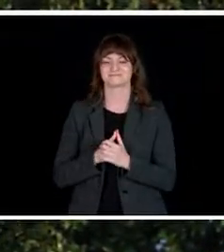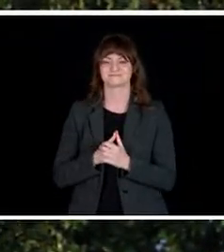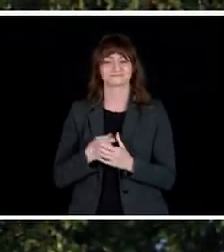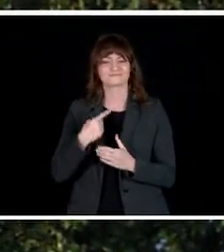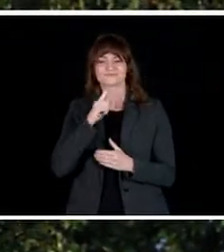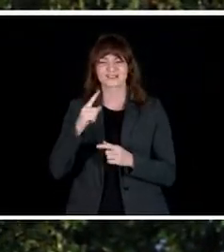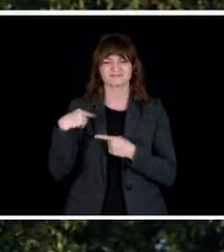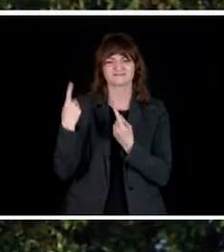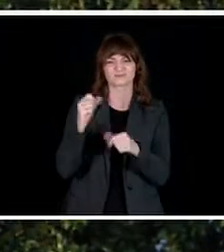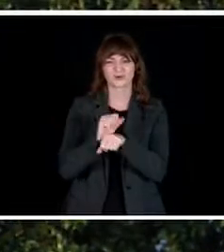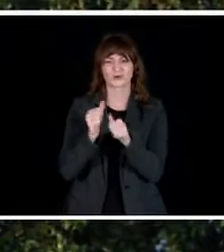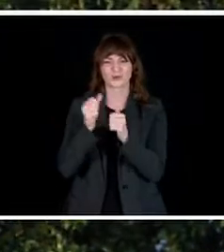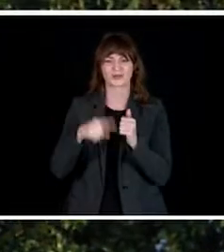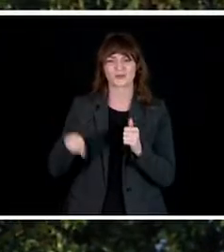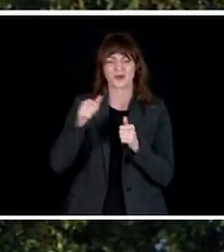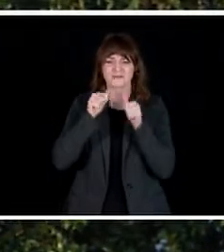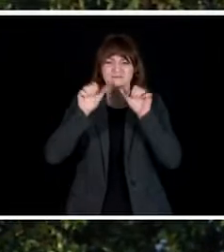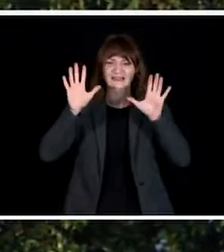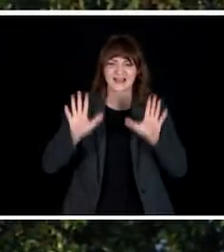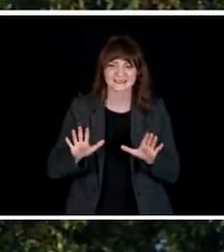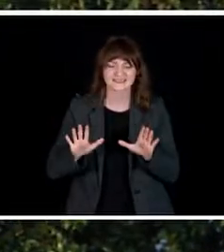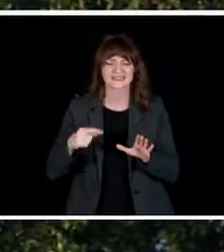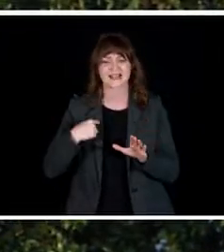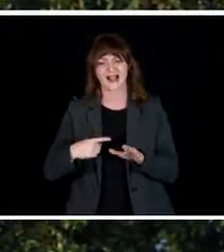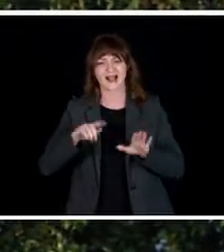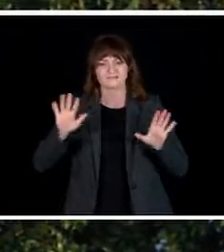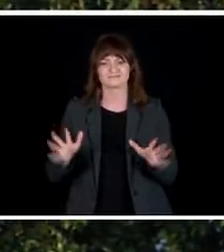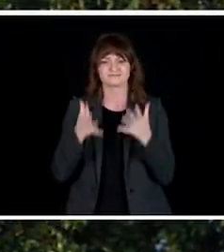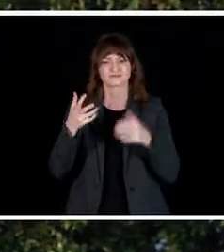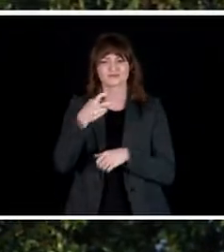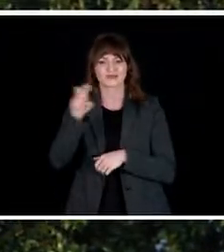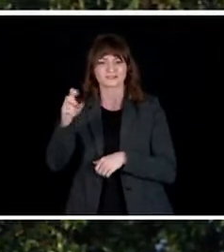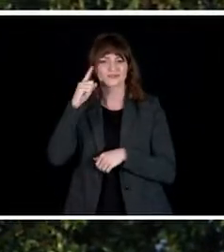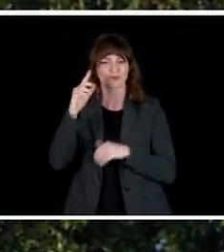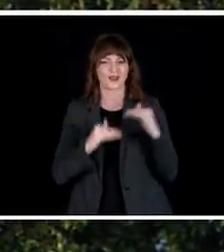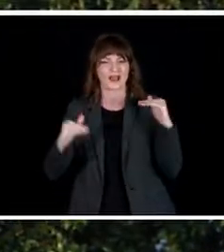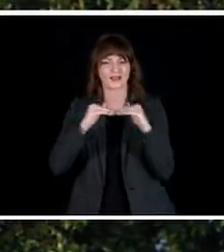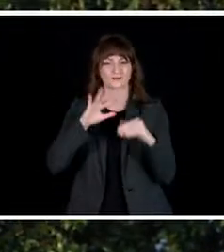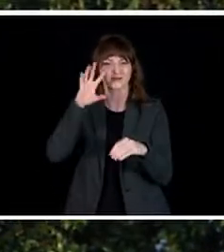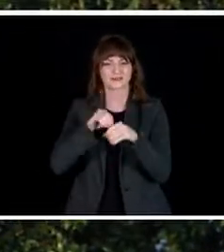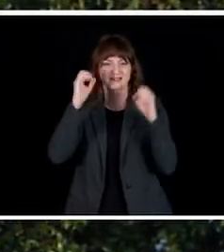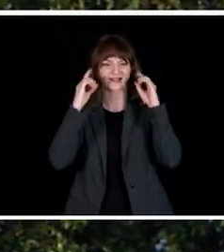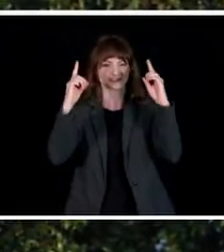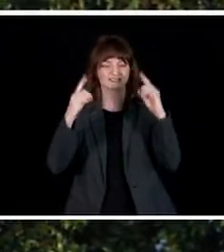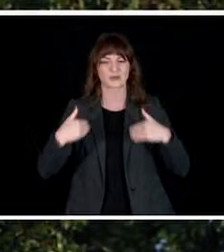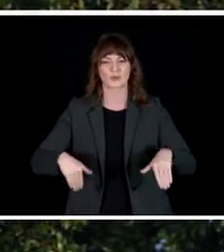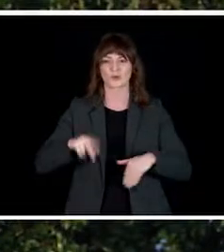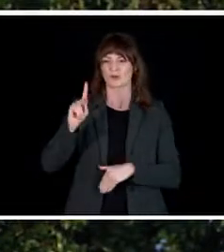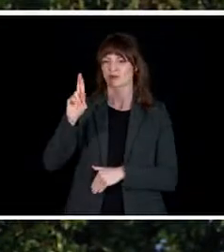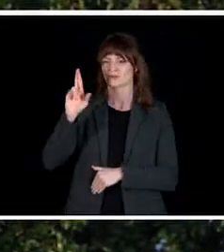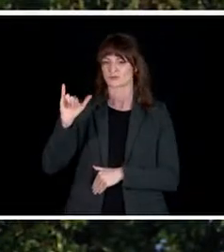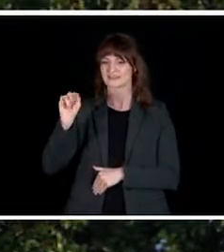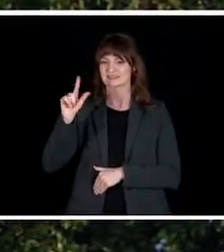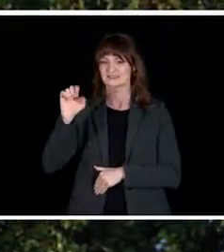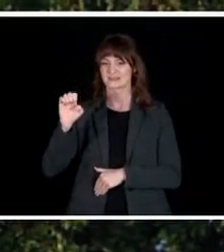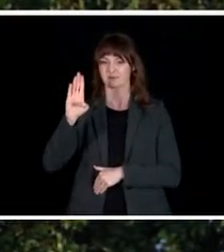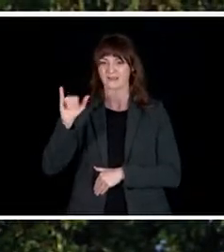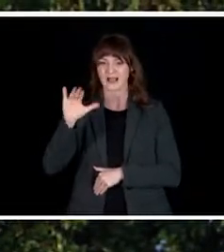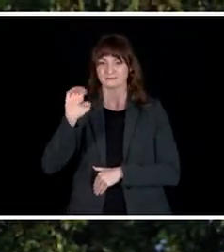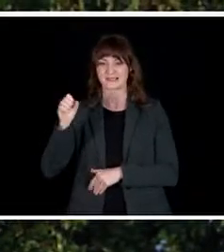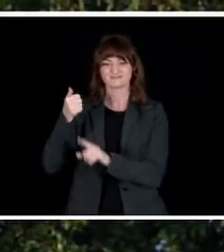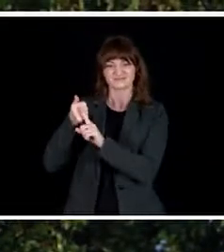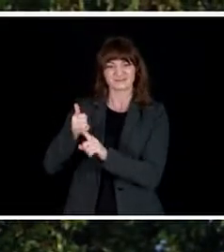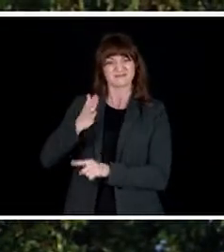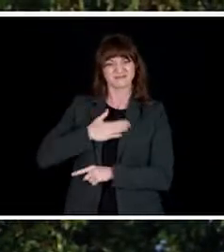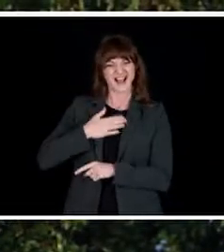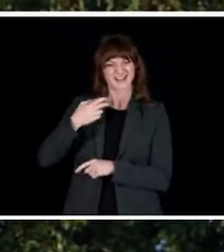all, promoting transfer as a pathway to equity in education. Crystal Bivey was my transfer specialist when I was a